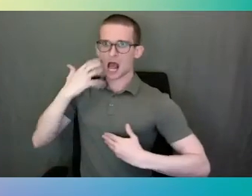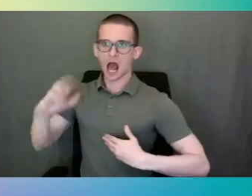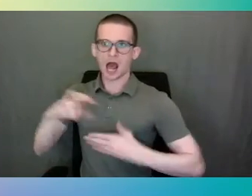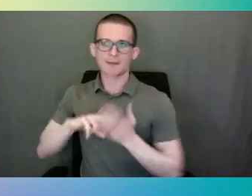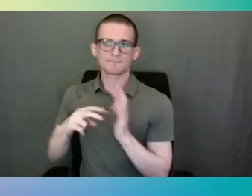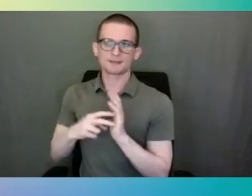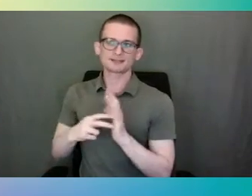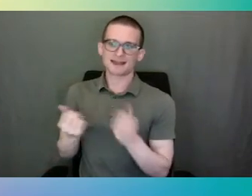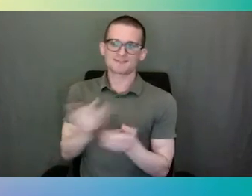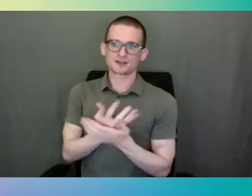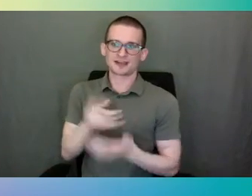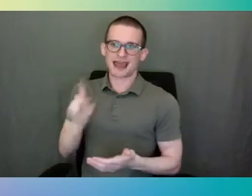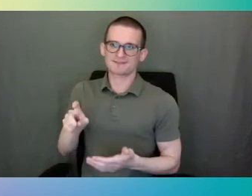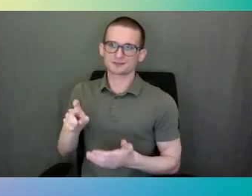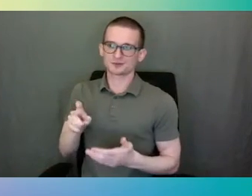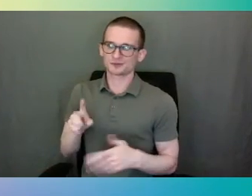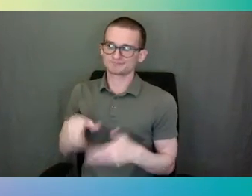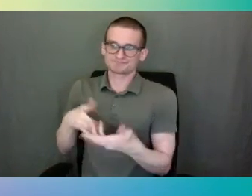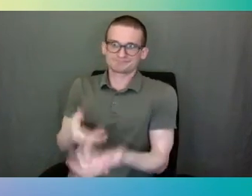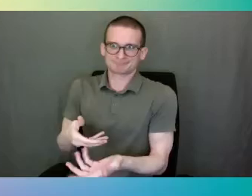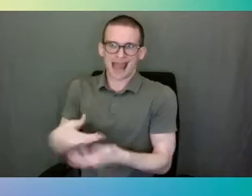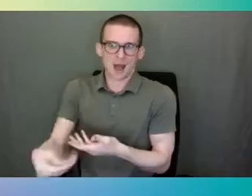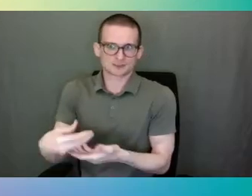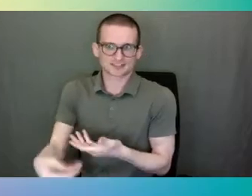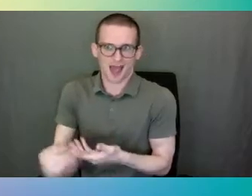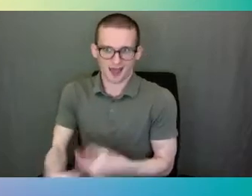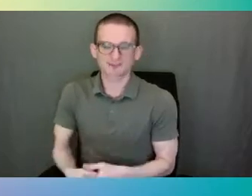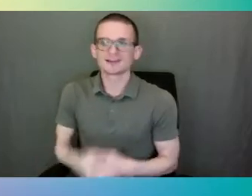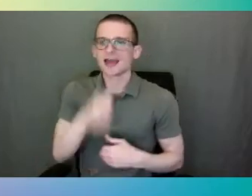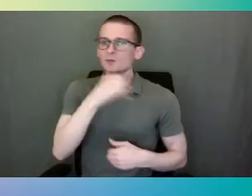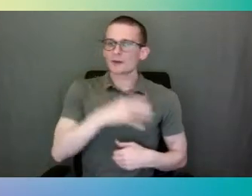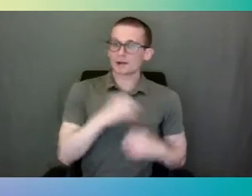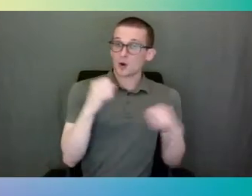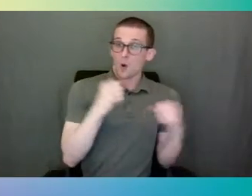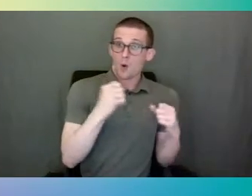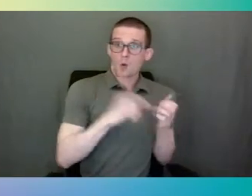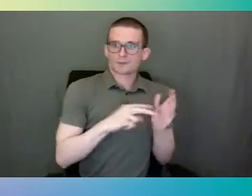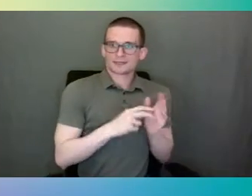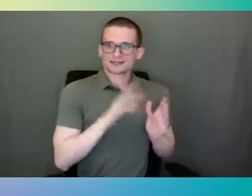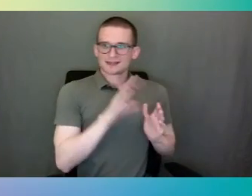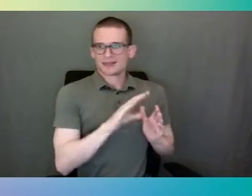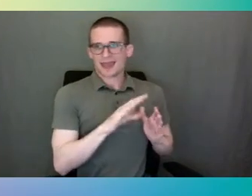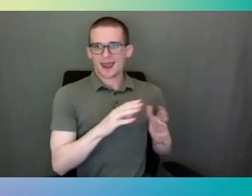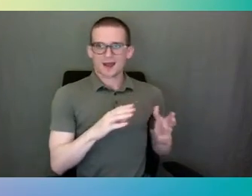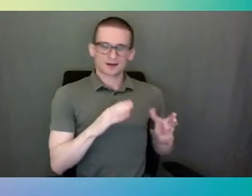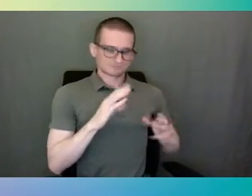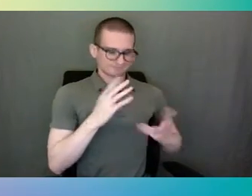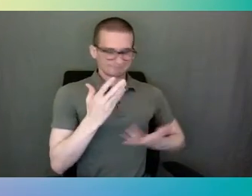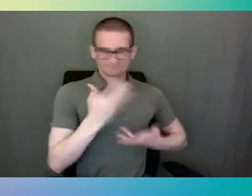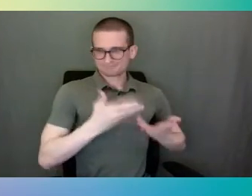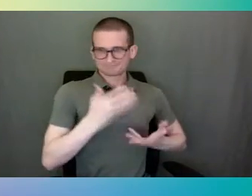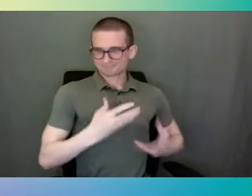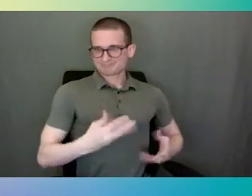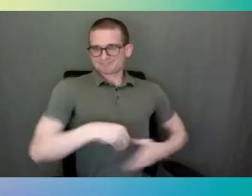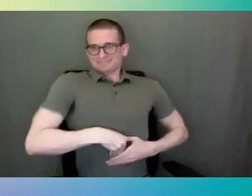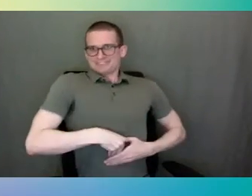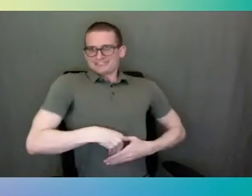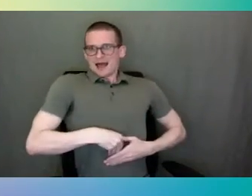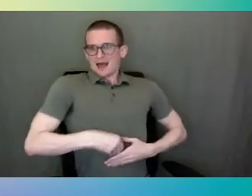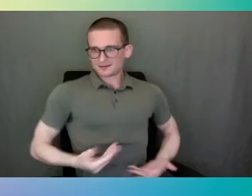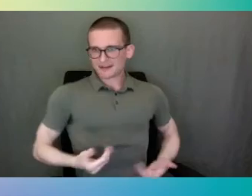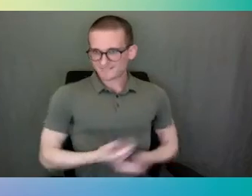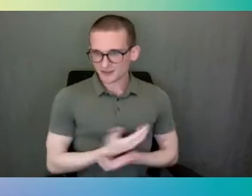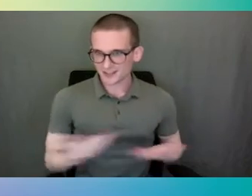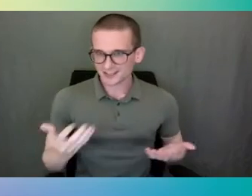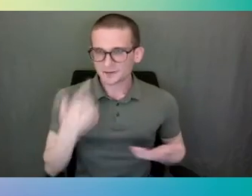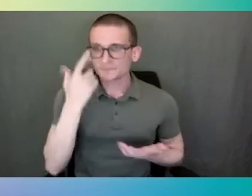outside. And because the women were cold, their stuff gets tucked up on the inside. And because